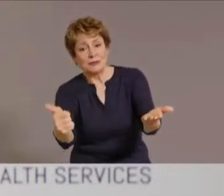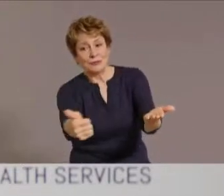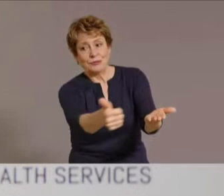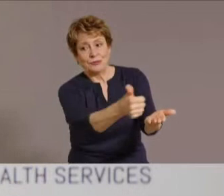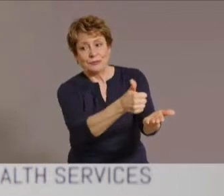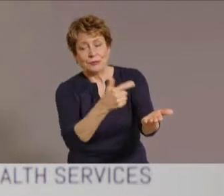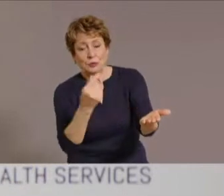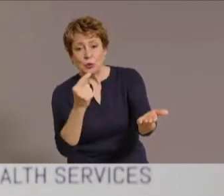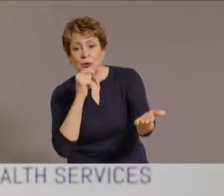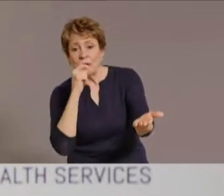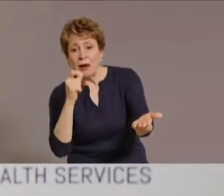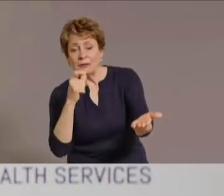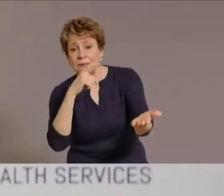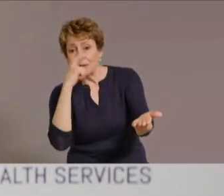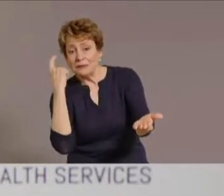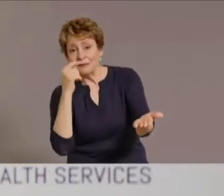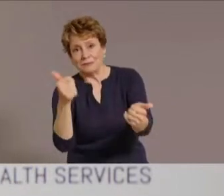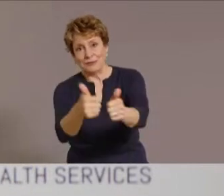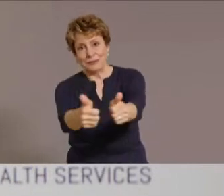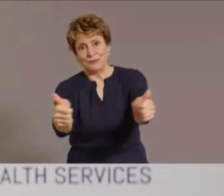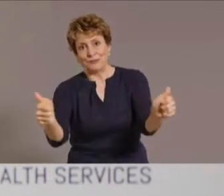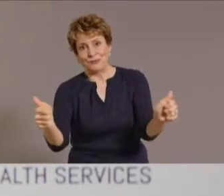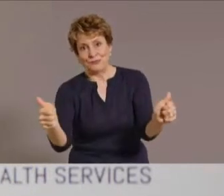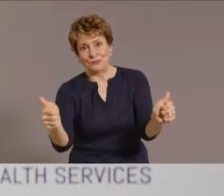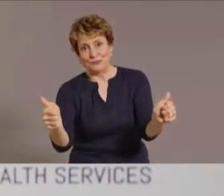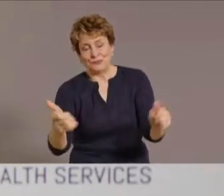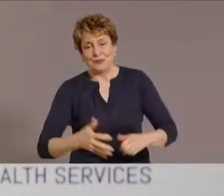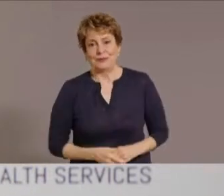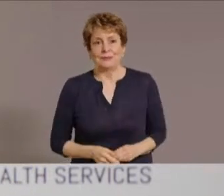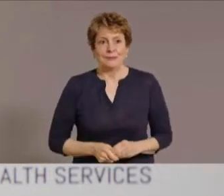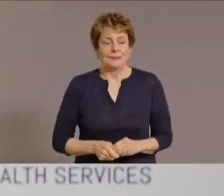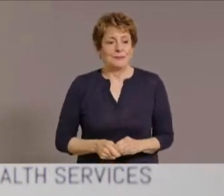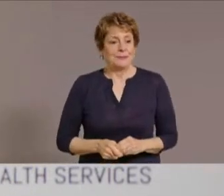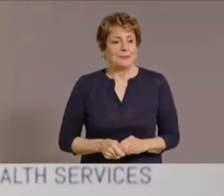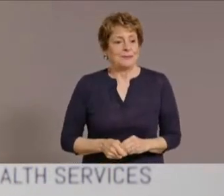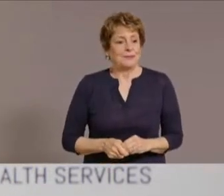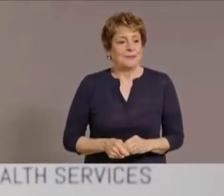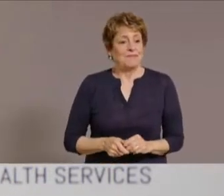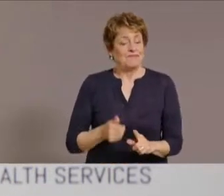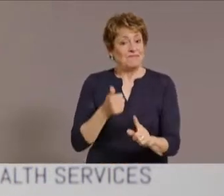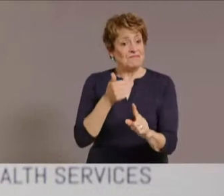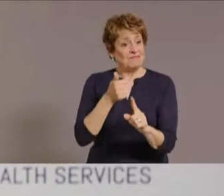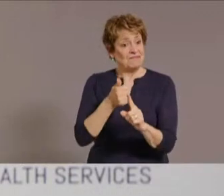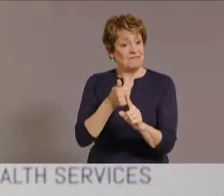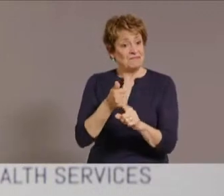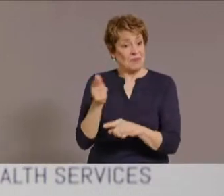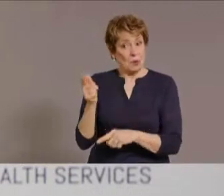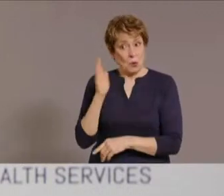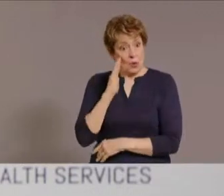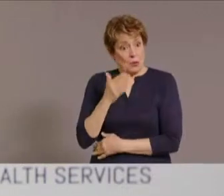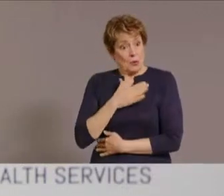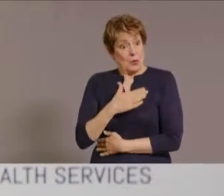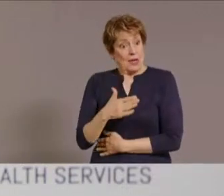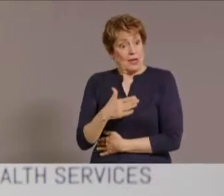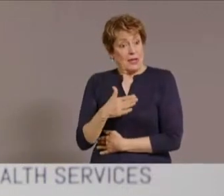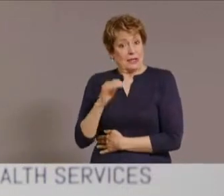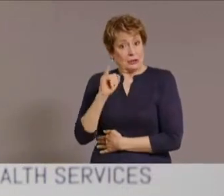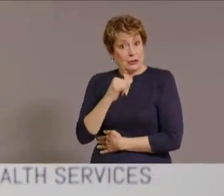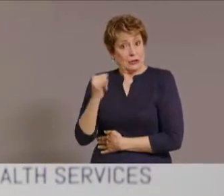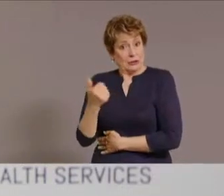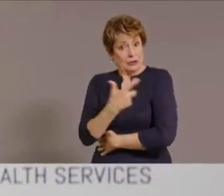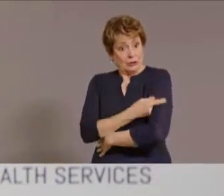masks. And you would get the Johnson & Johnson vaccine even though you're in that women's age group? I know you're fully vaccinated. Or